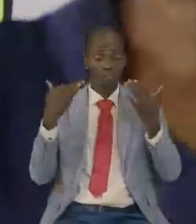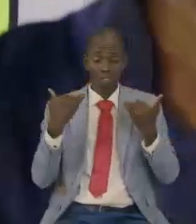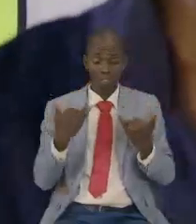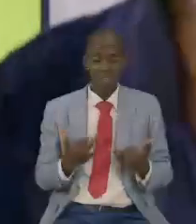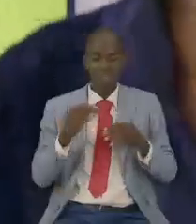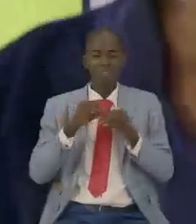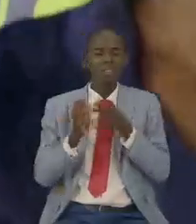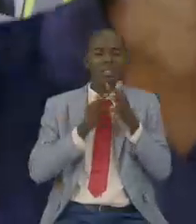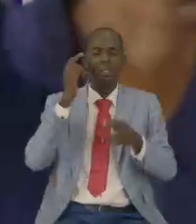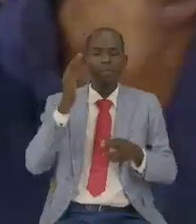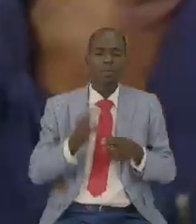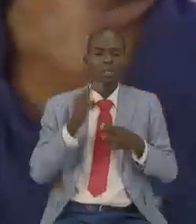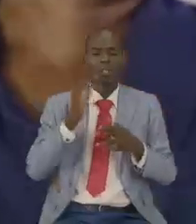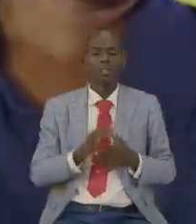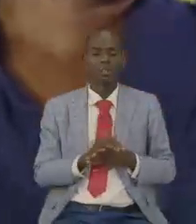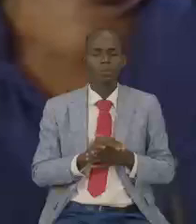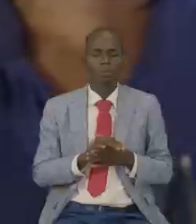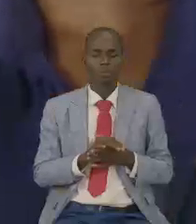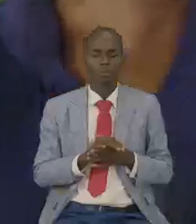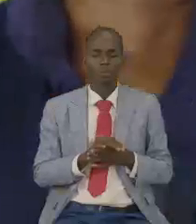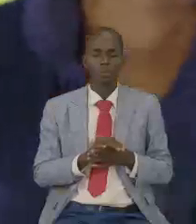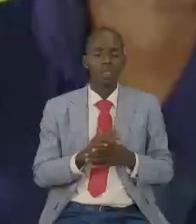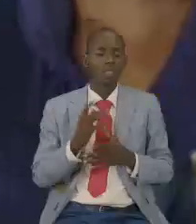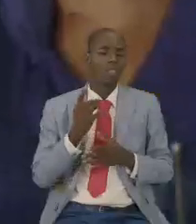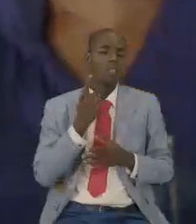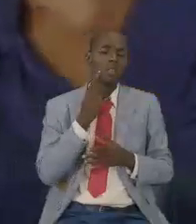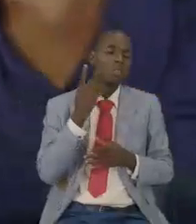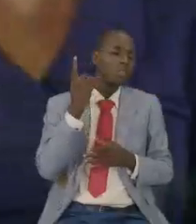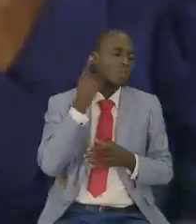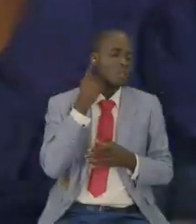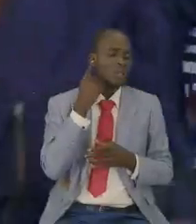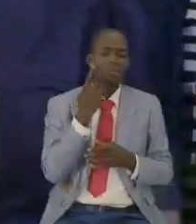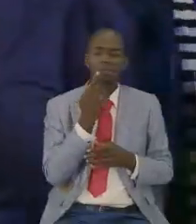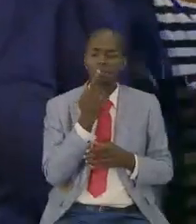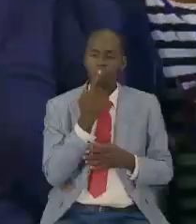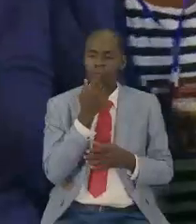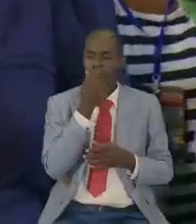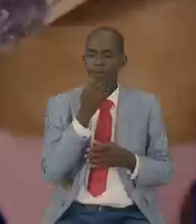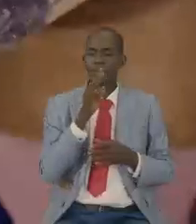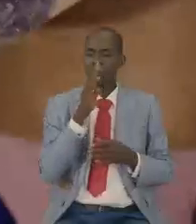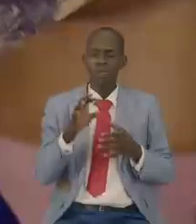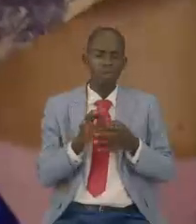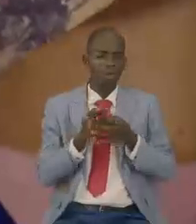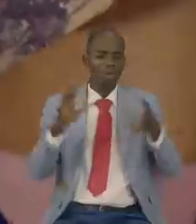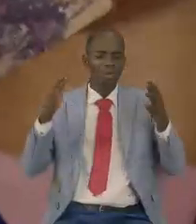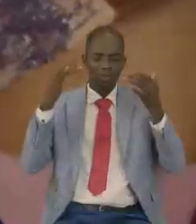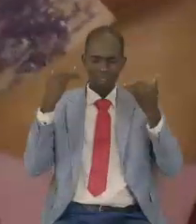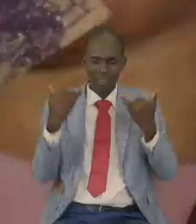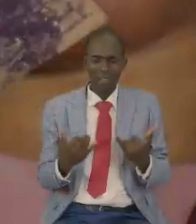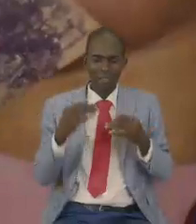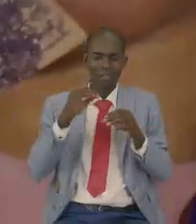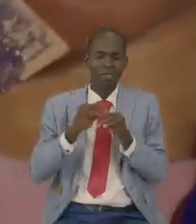Deaf ears, dumb tongues be loosed right now in Jesus' name.